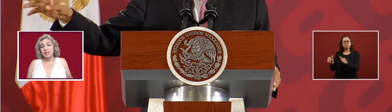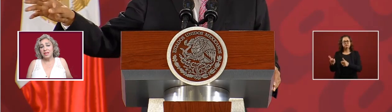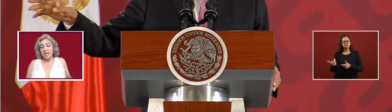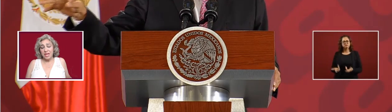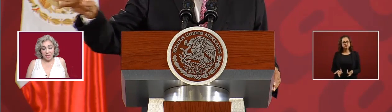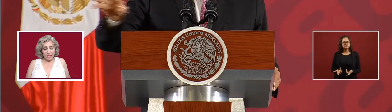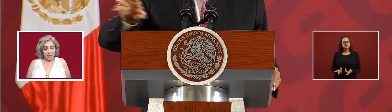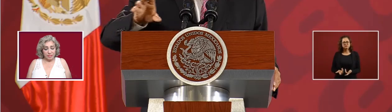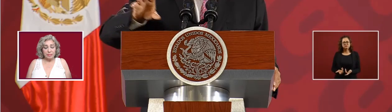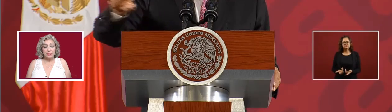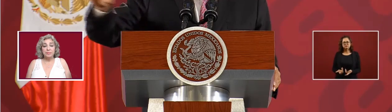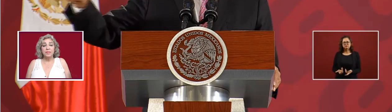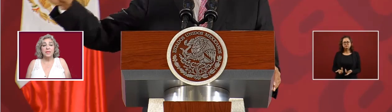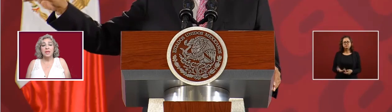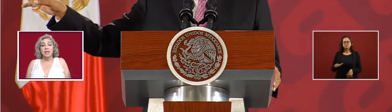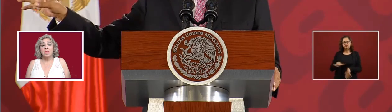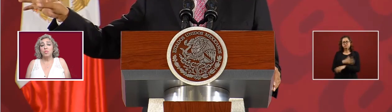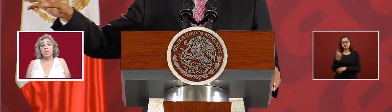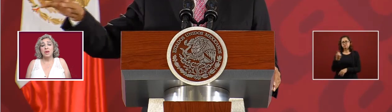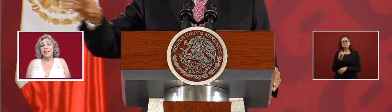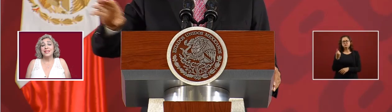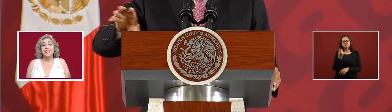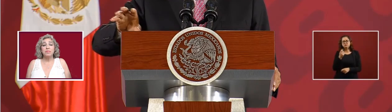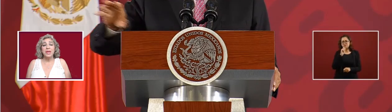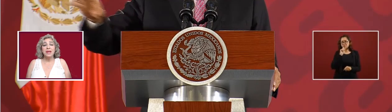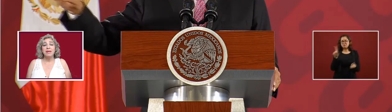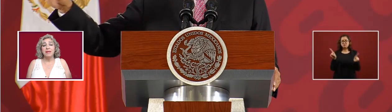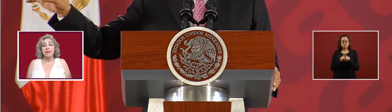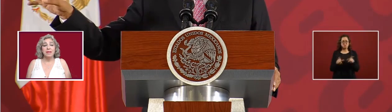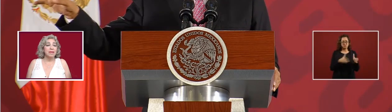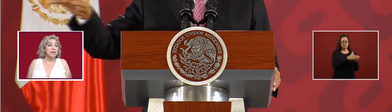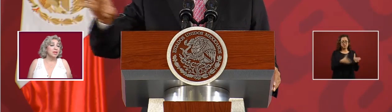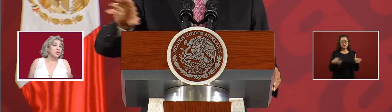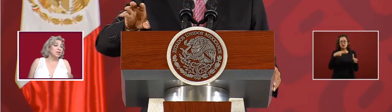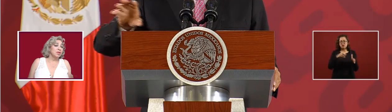need, were, like, disappeared,